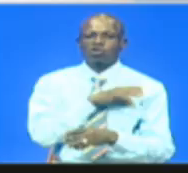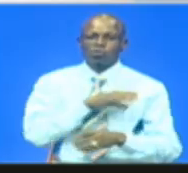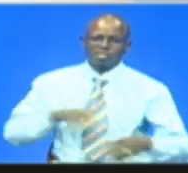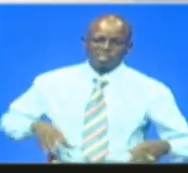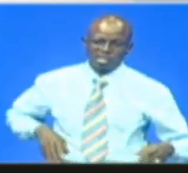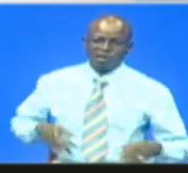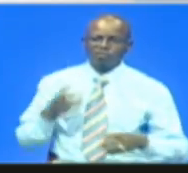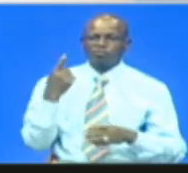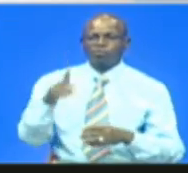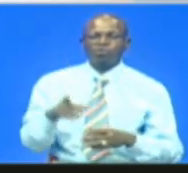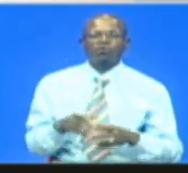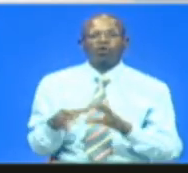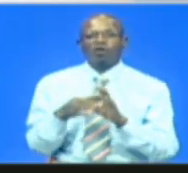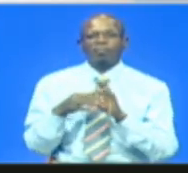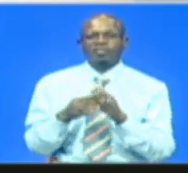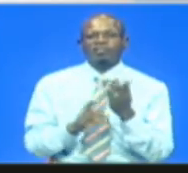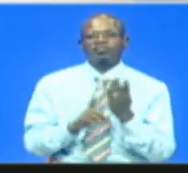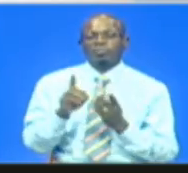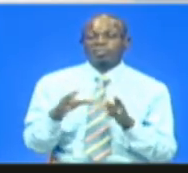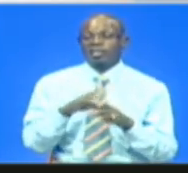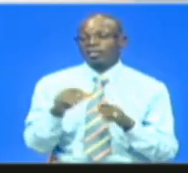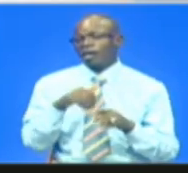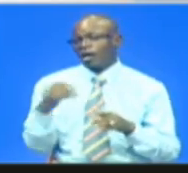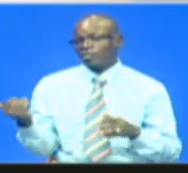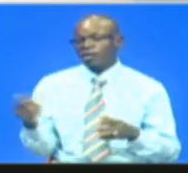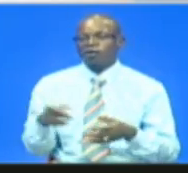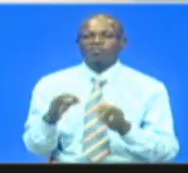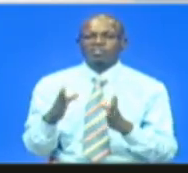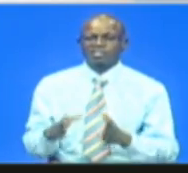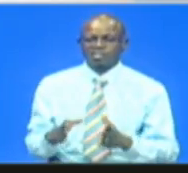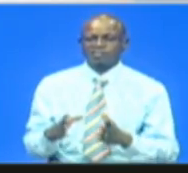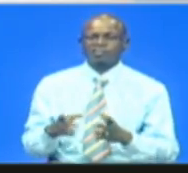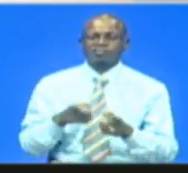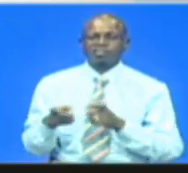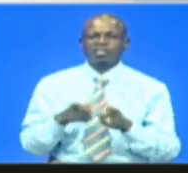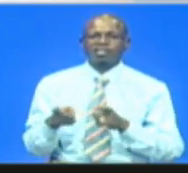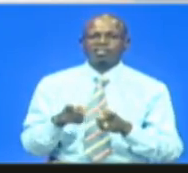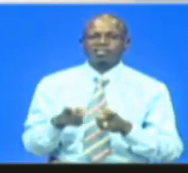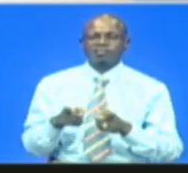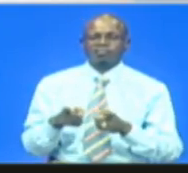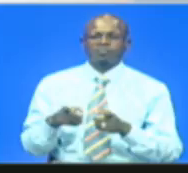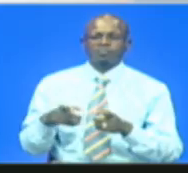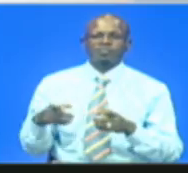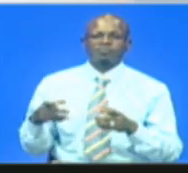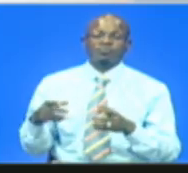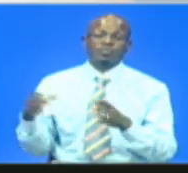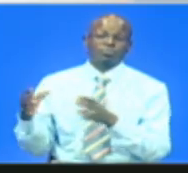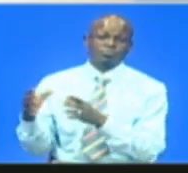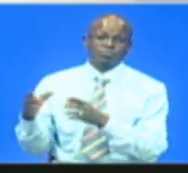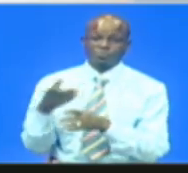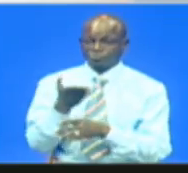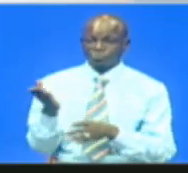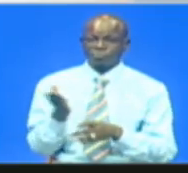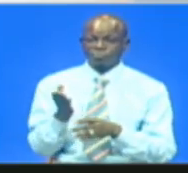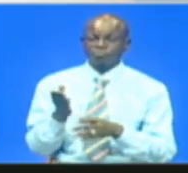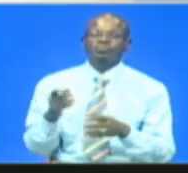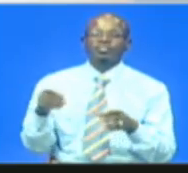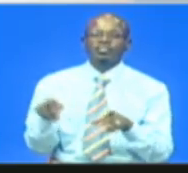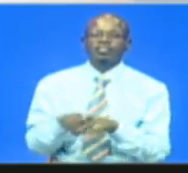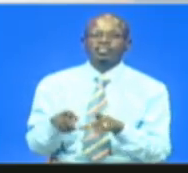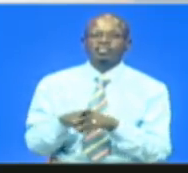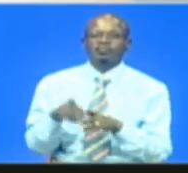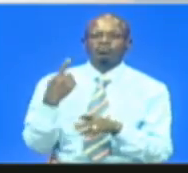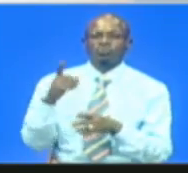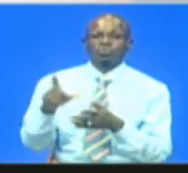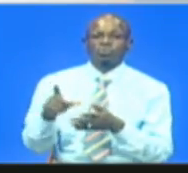Cooperative Development and various officers regulating the movement and enforcement of the law in cooperatives